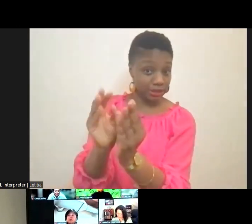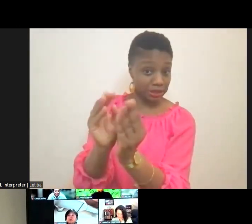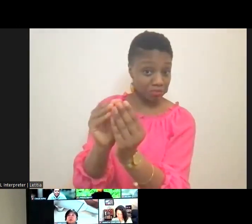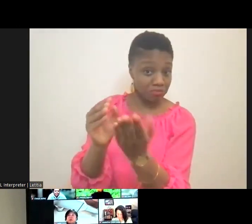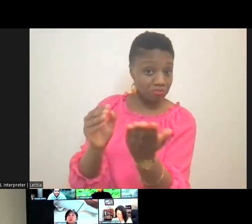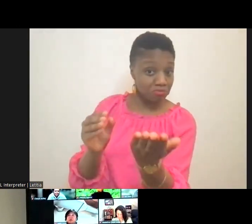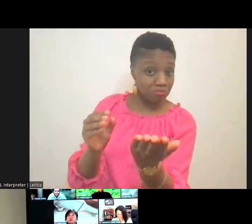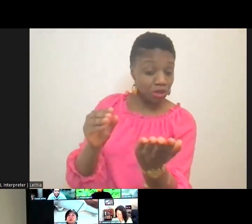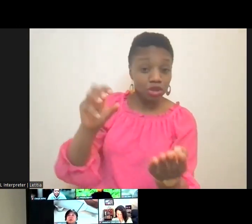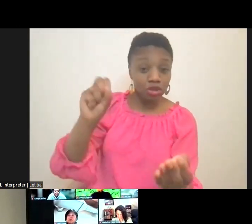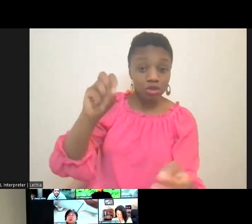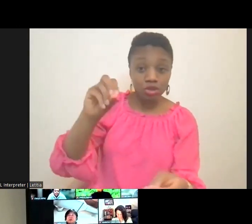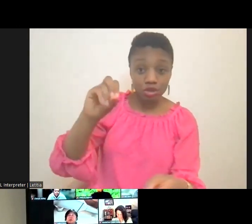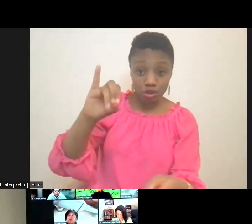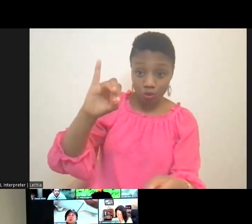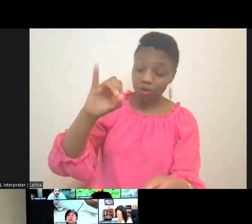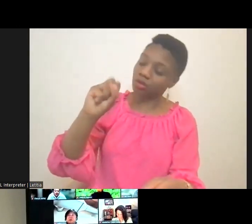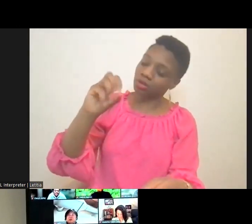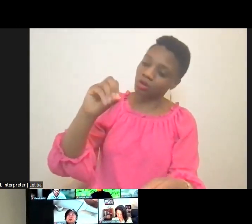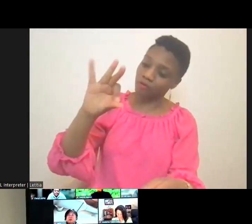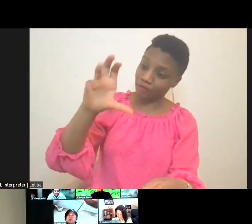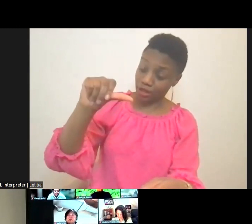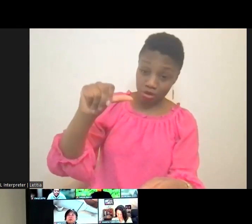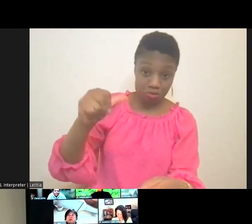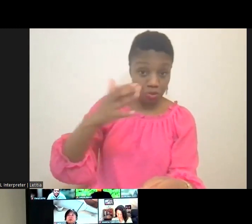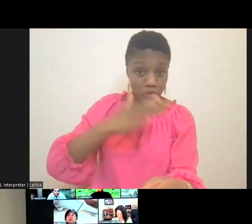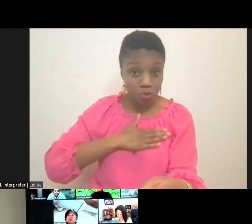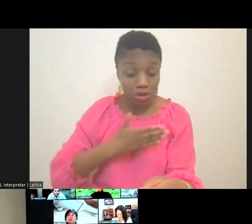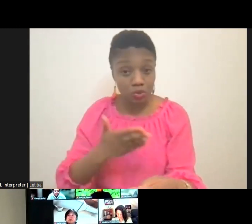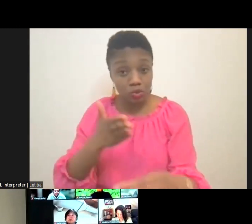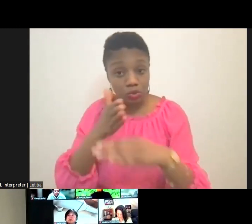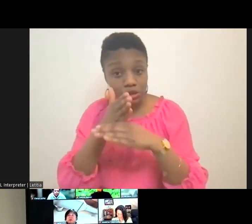of those recommendations before or after Mike